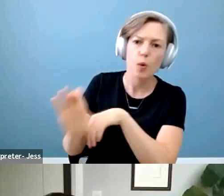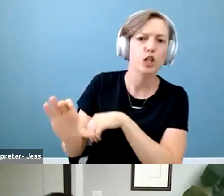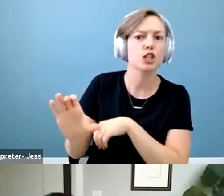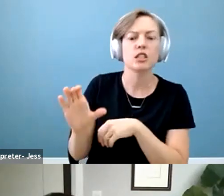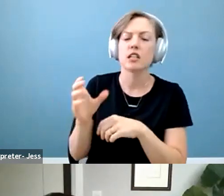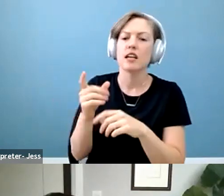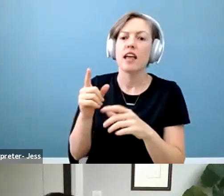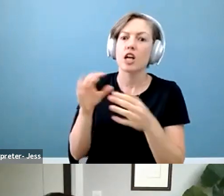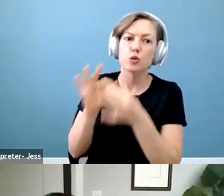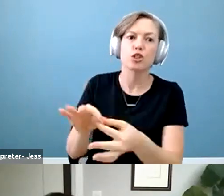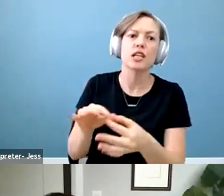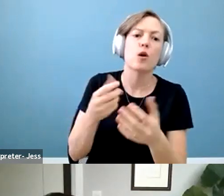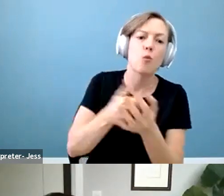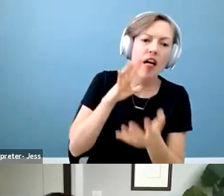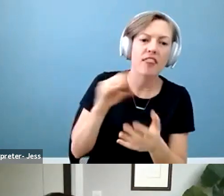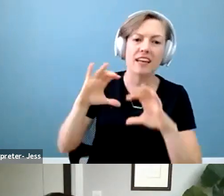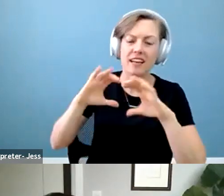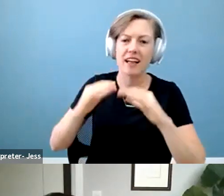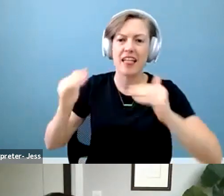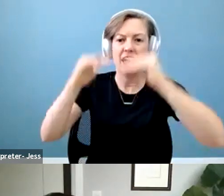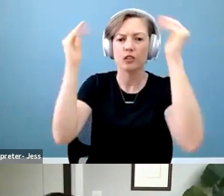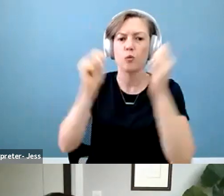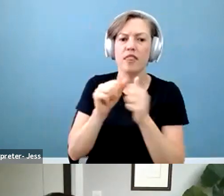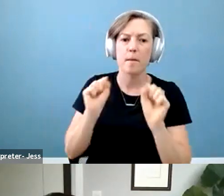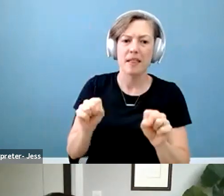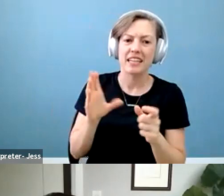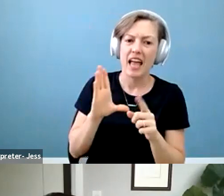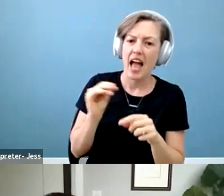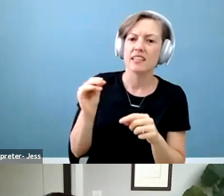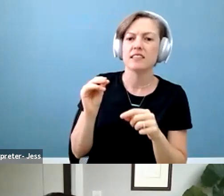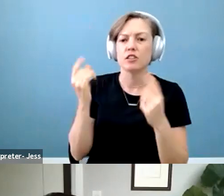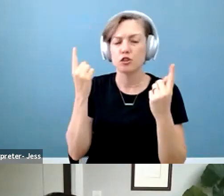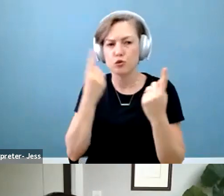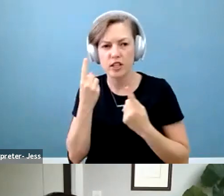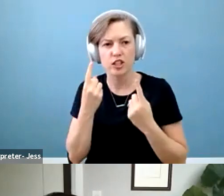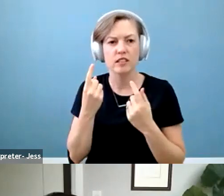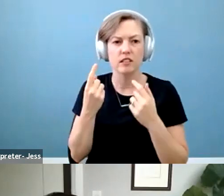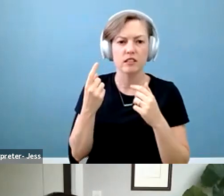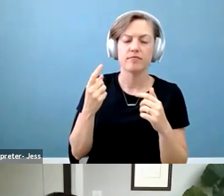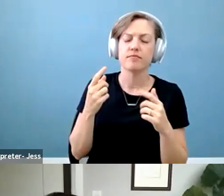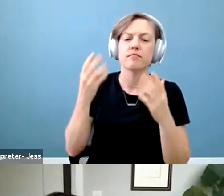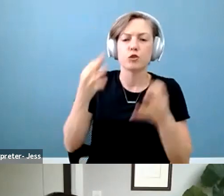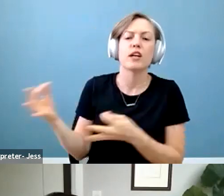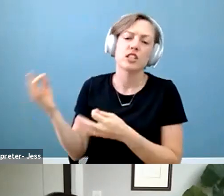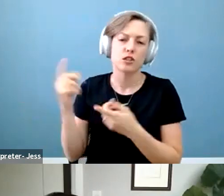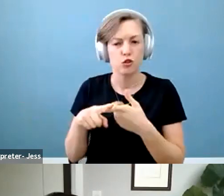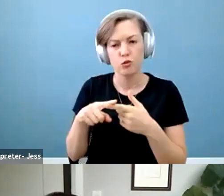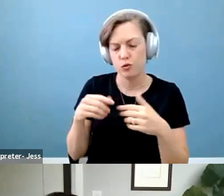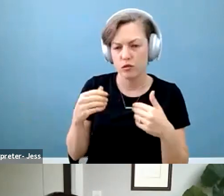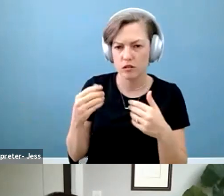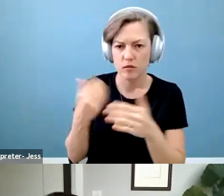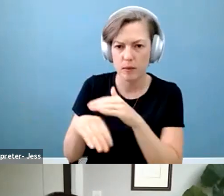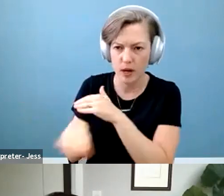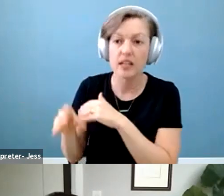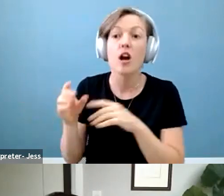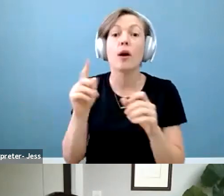associate wealth and class with the ability and discretion to have or not have children. So really appreciate that. And of course, all your work. Okay, we have just a couple of